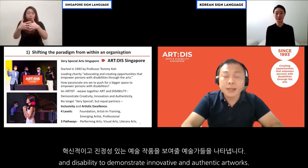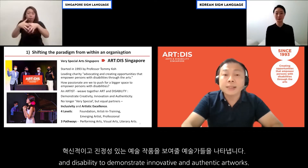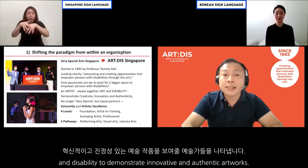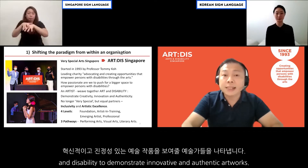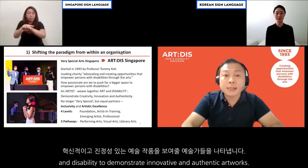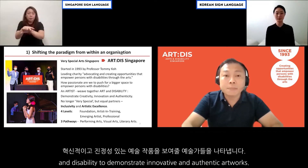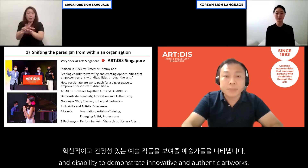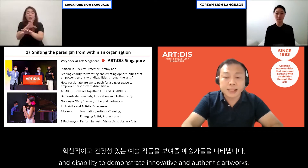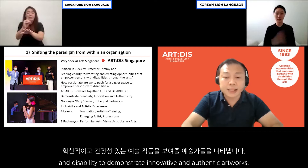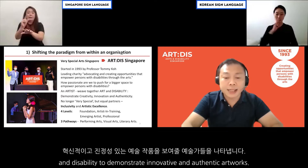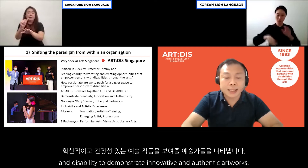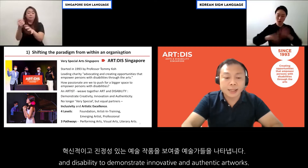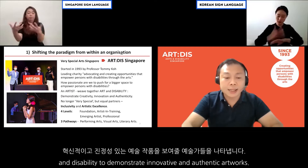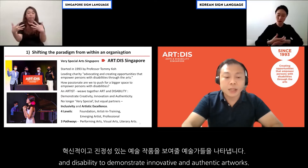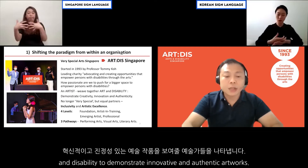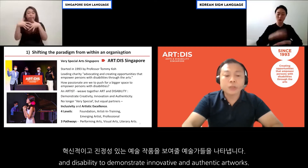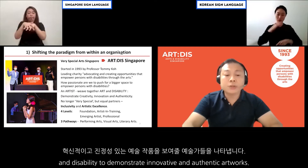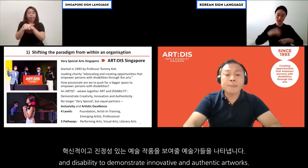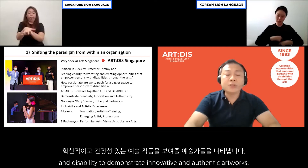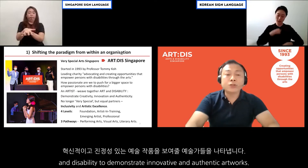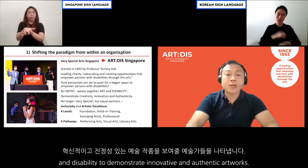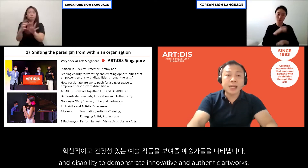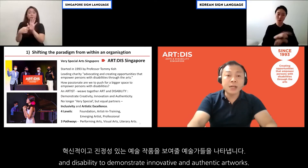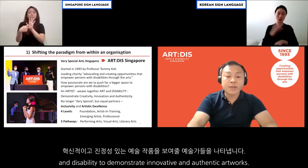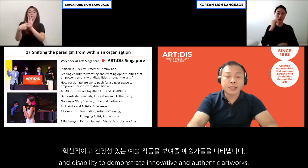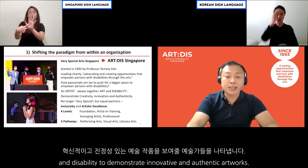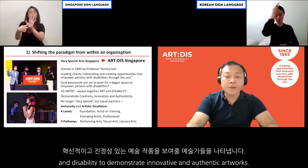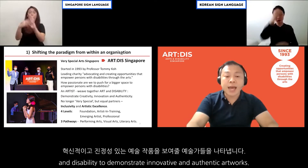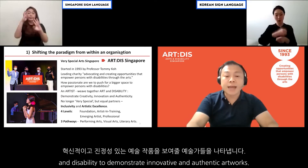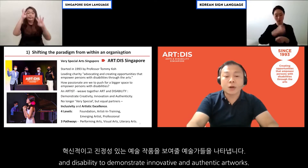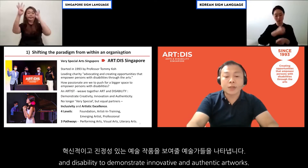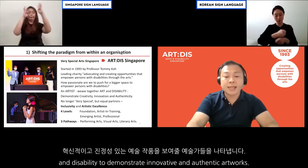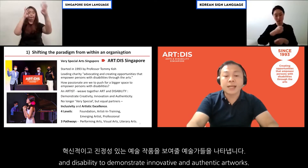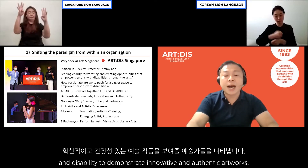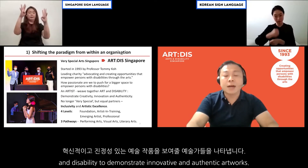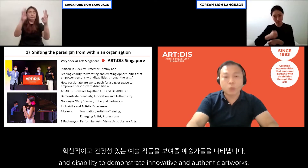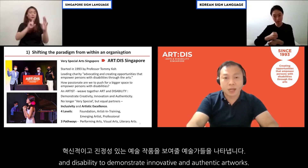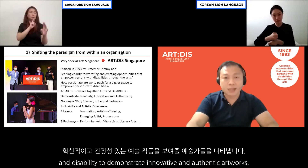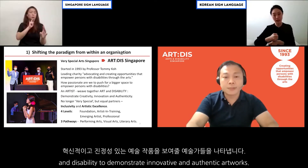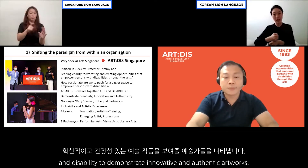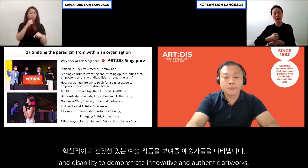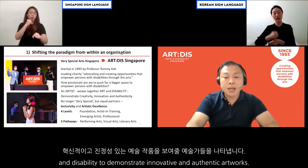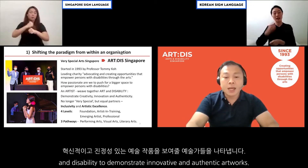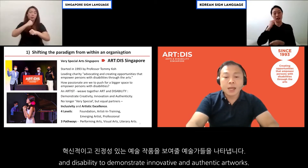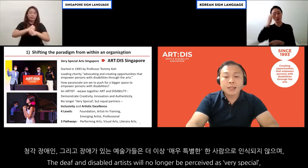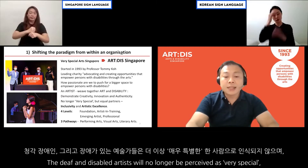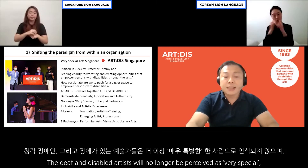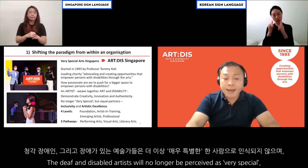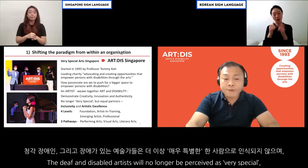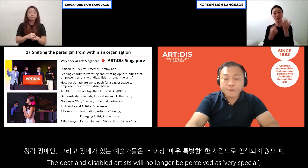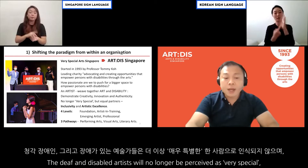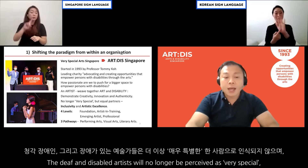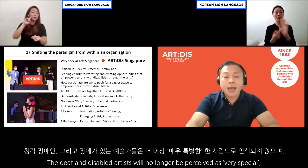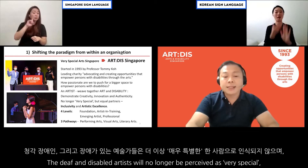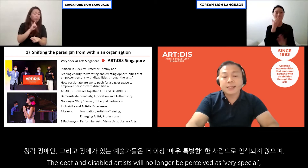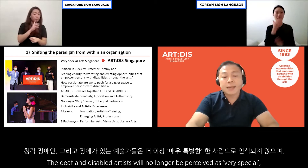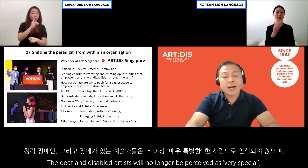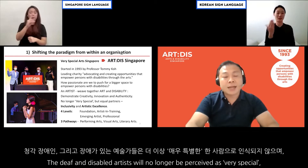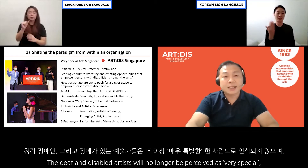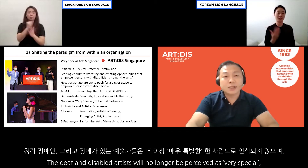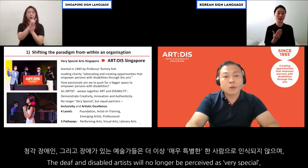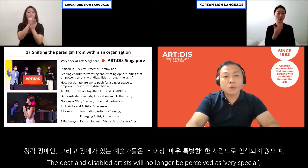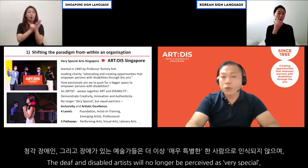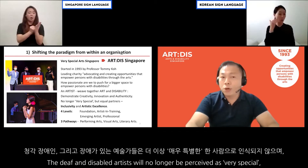and disability to demonstrate innovative and authentic artworks. The deaf and